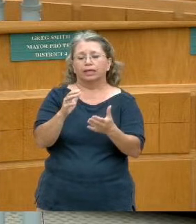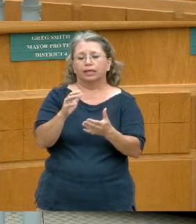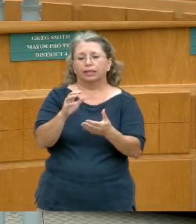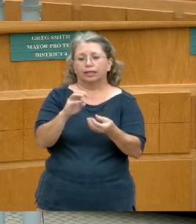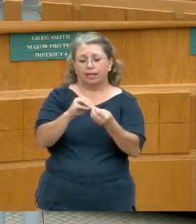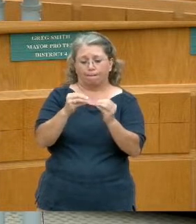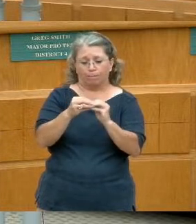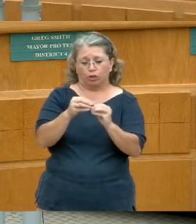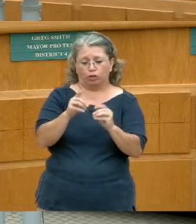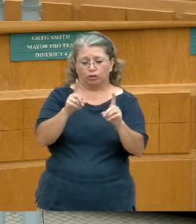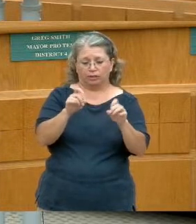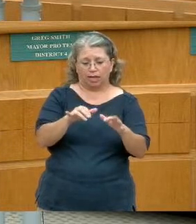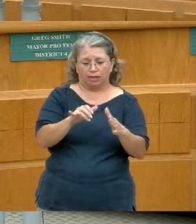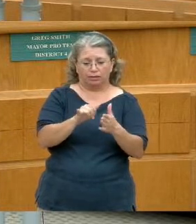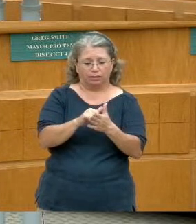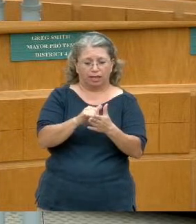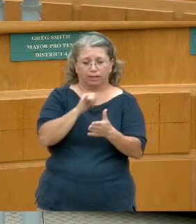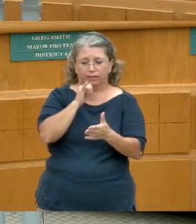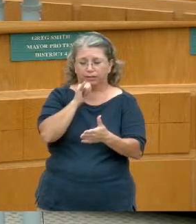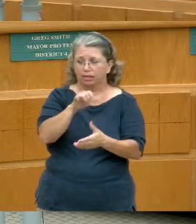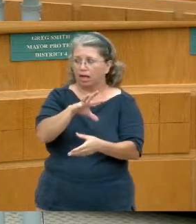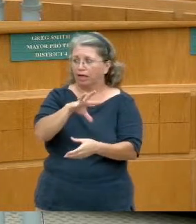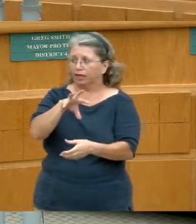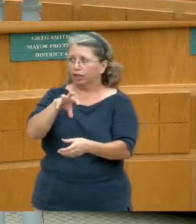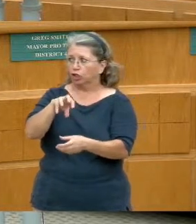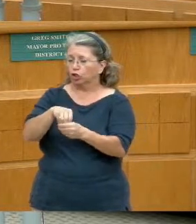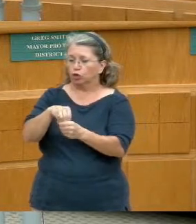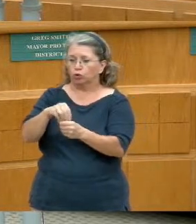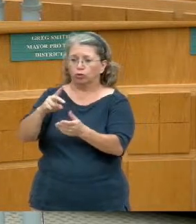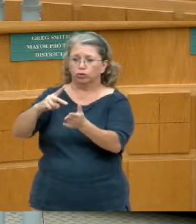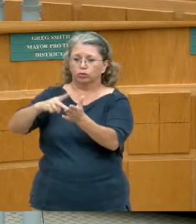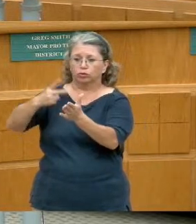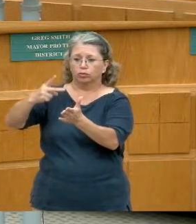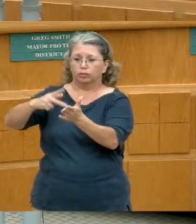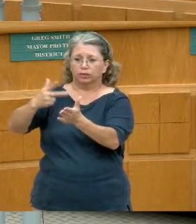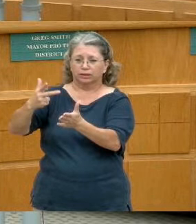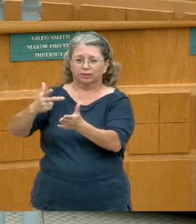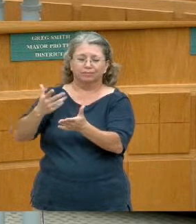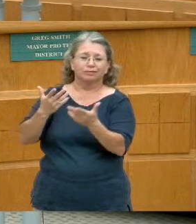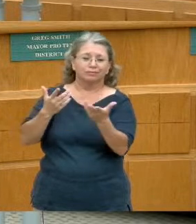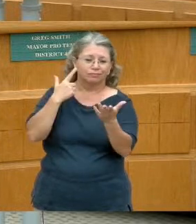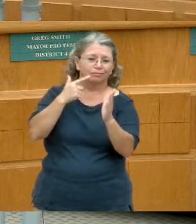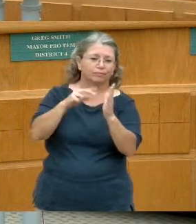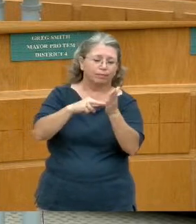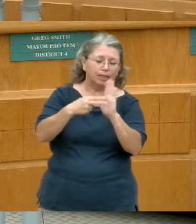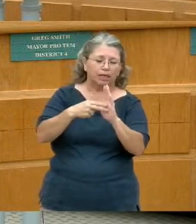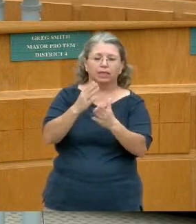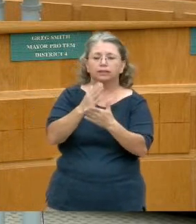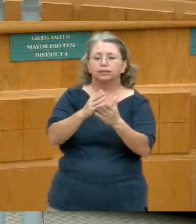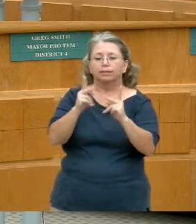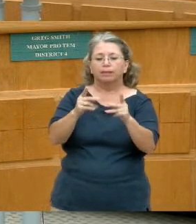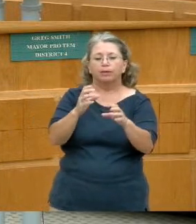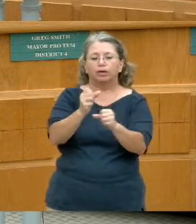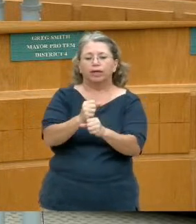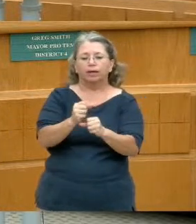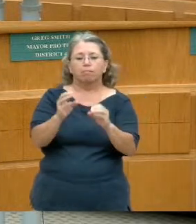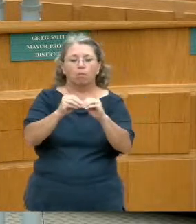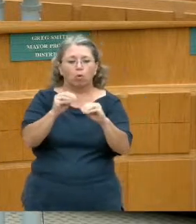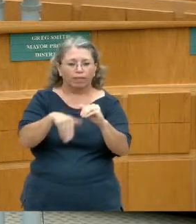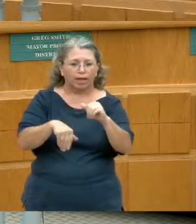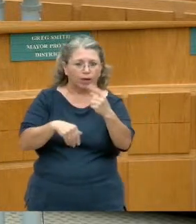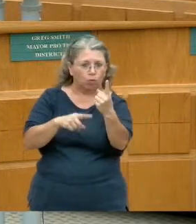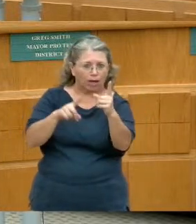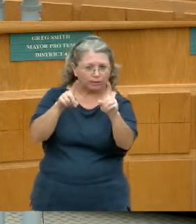such that essentially some people get tested multiple times, and are the numbers that we're